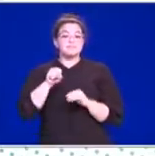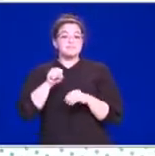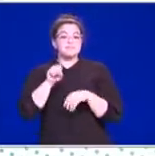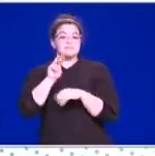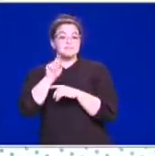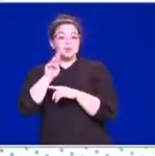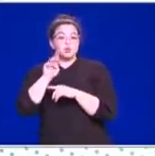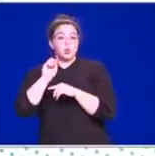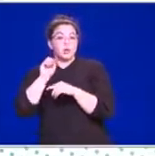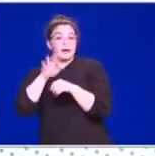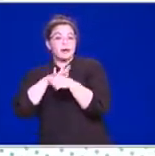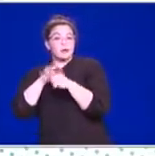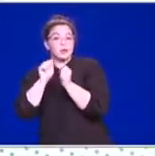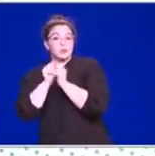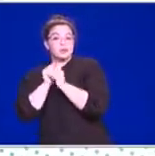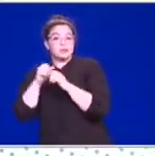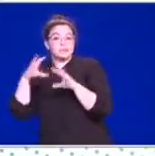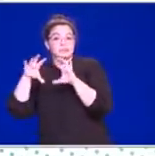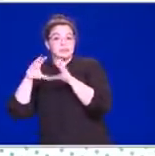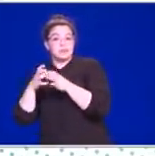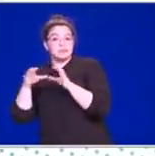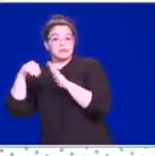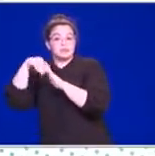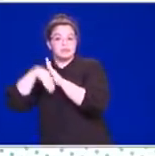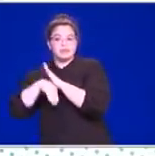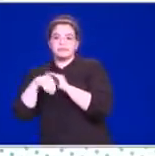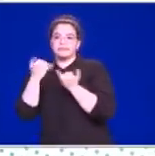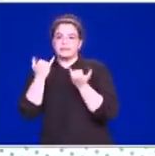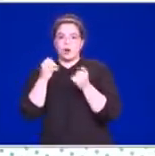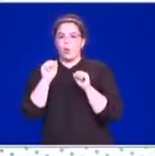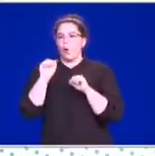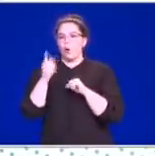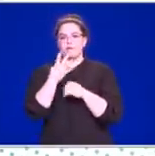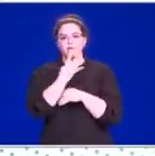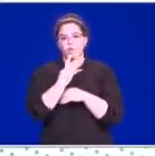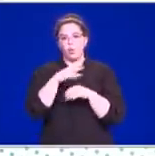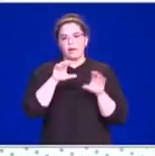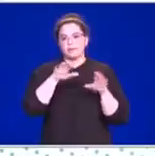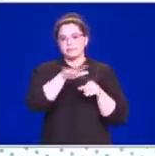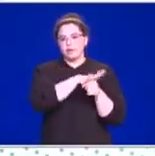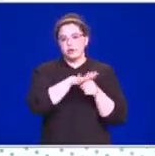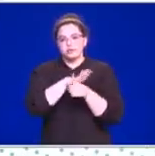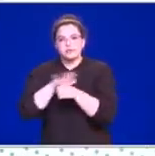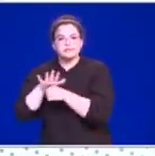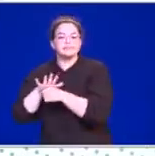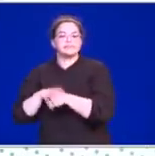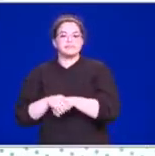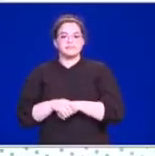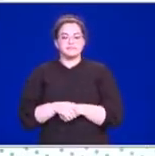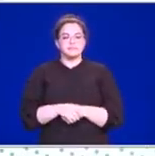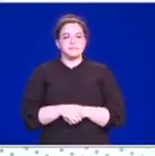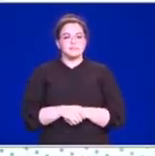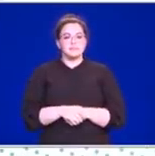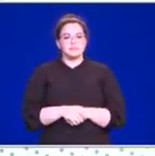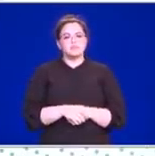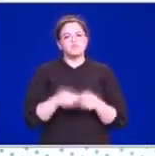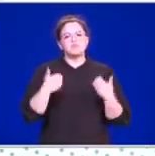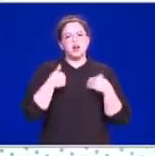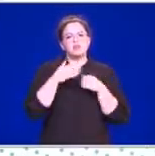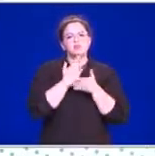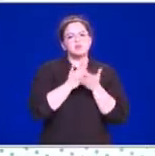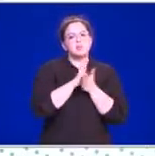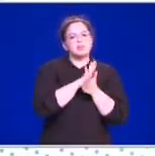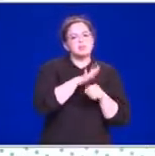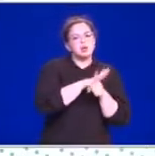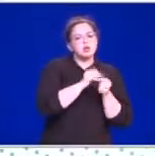population decline are now found in all four regions, and many states have metro areas with population gains, as well as those with